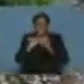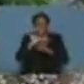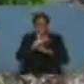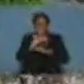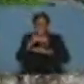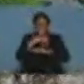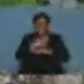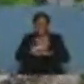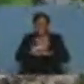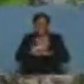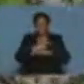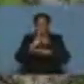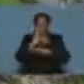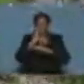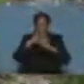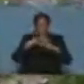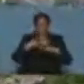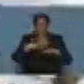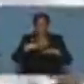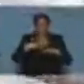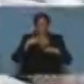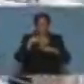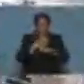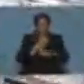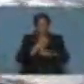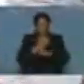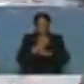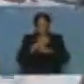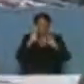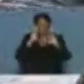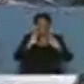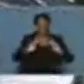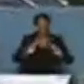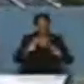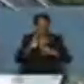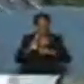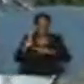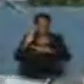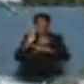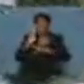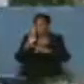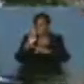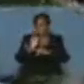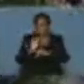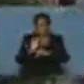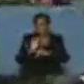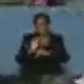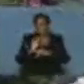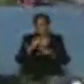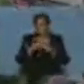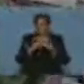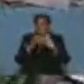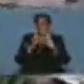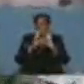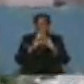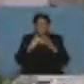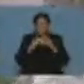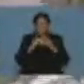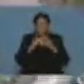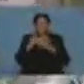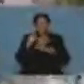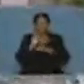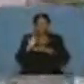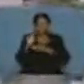the country's human rights record was being examined by the UN in Geneva, Switzerland. Now, speaking on the issue ahead of